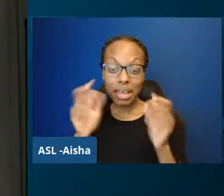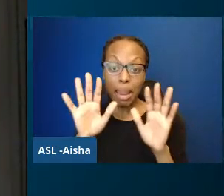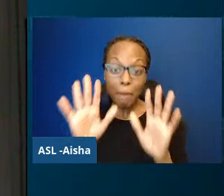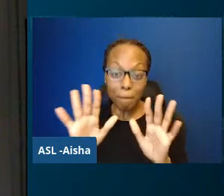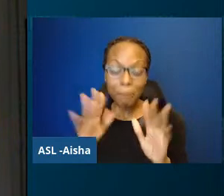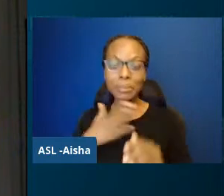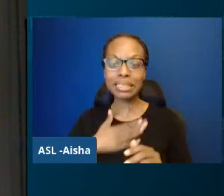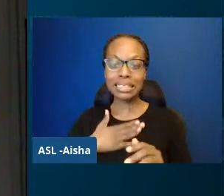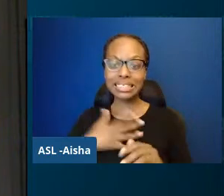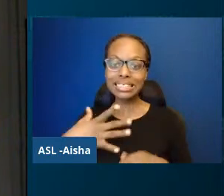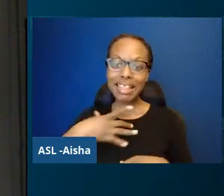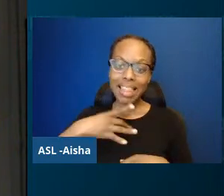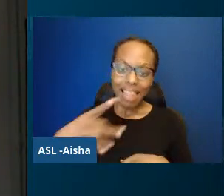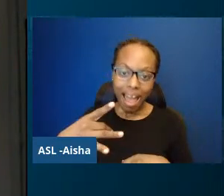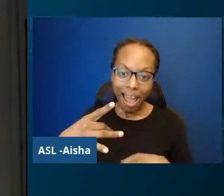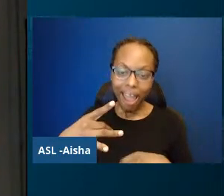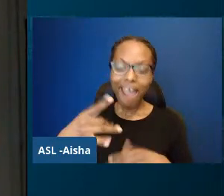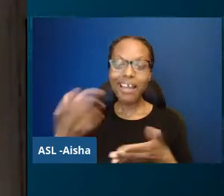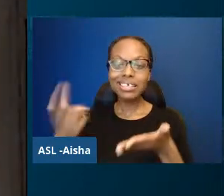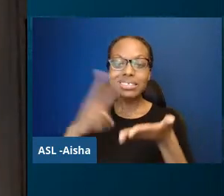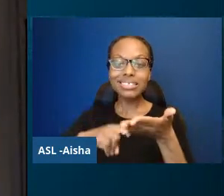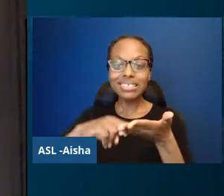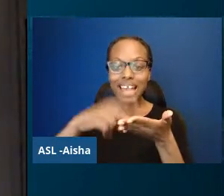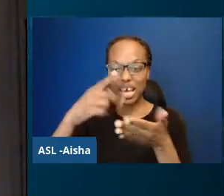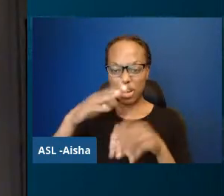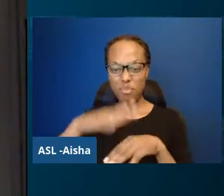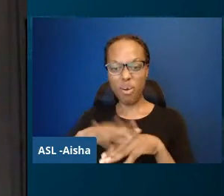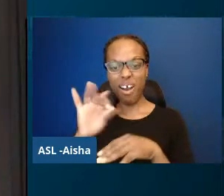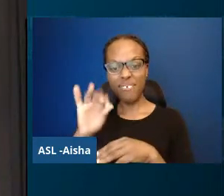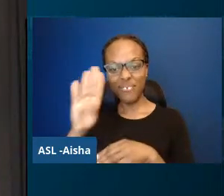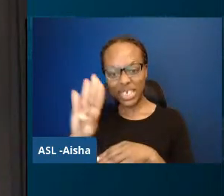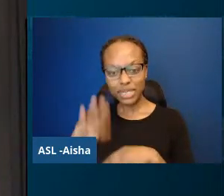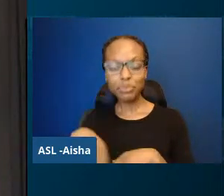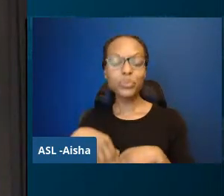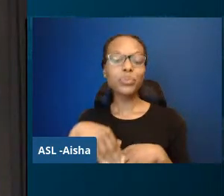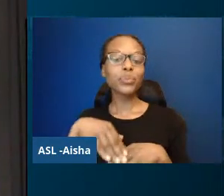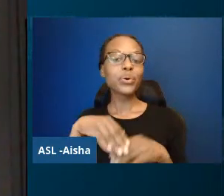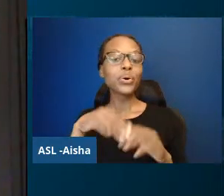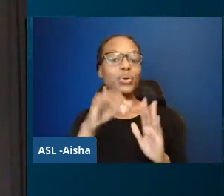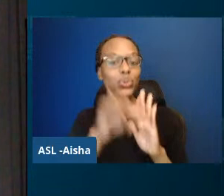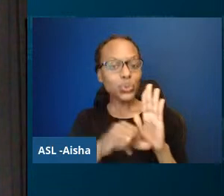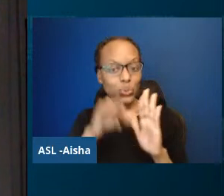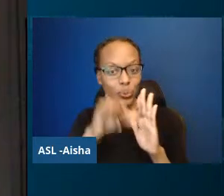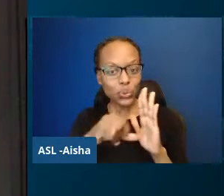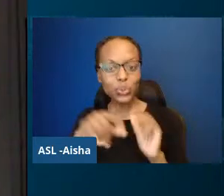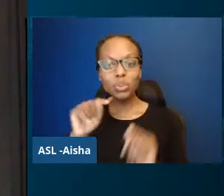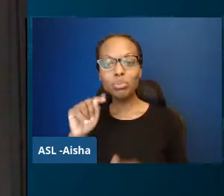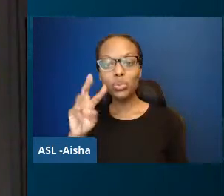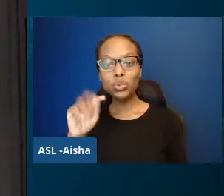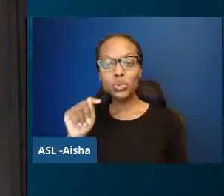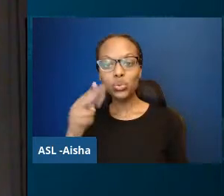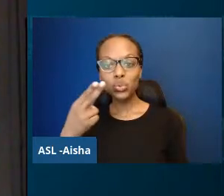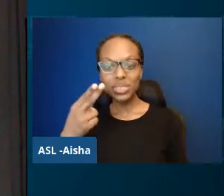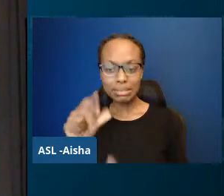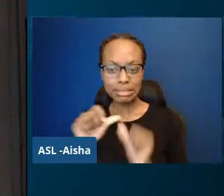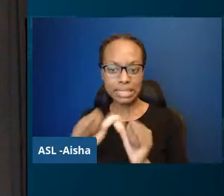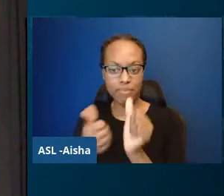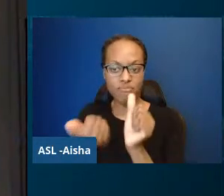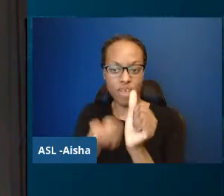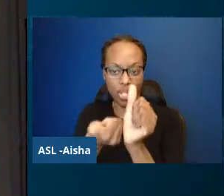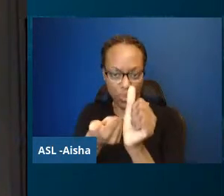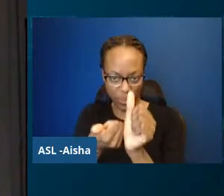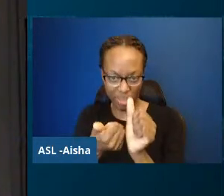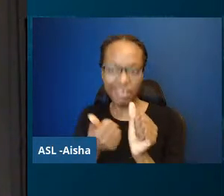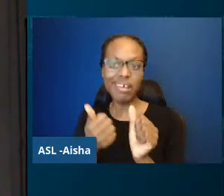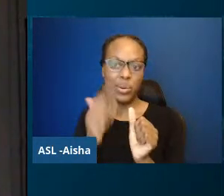and subscribe to all of our channels on Facebook and YouTube and Twitch for more exciting content all year round that you can tune into. We